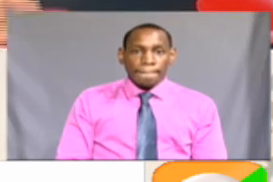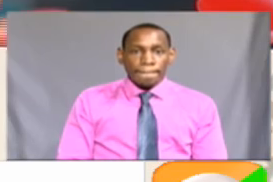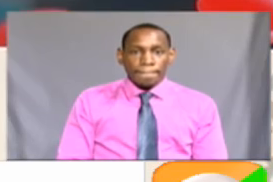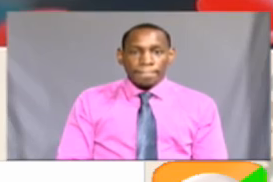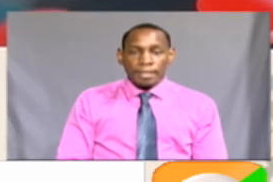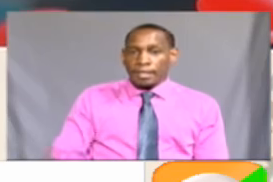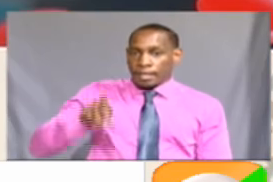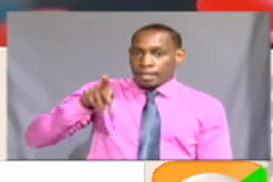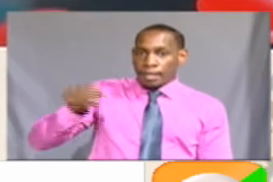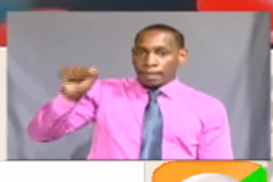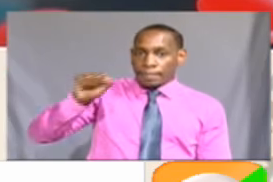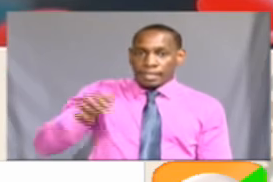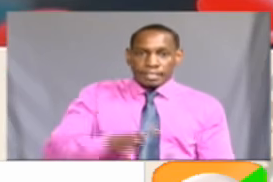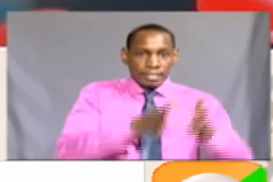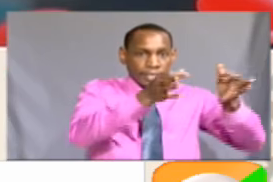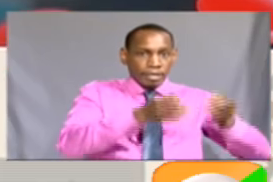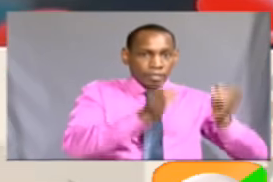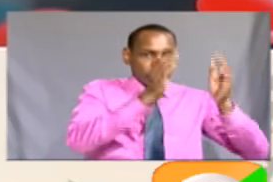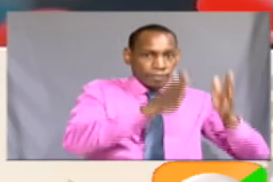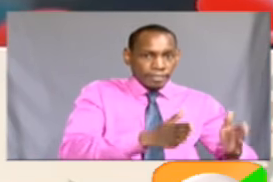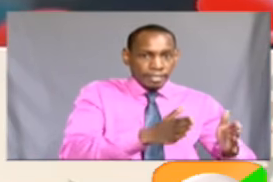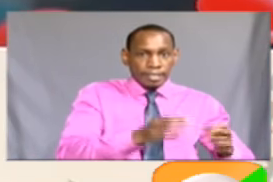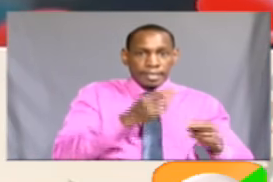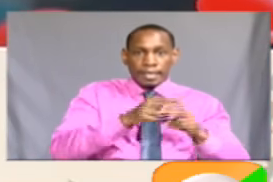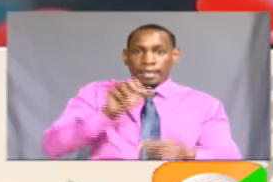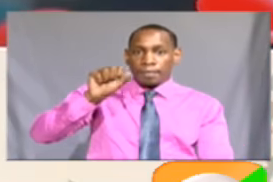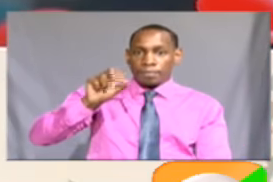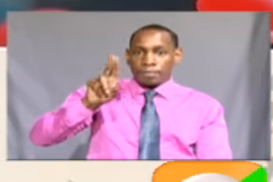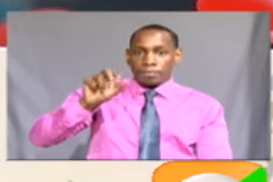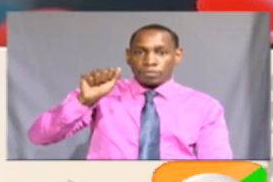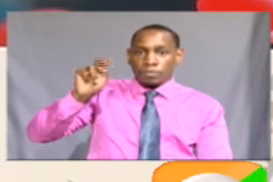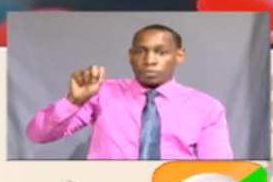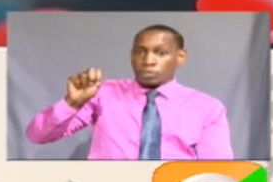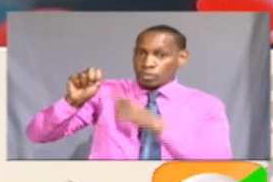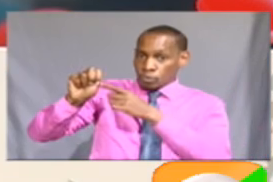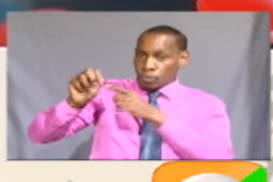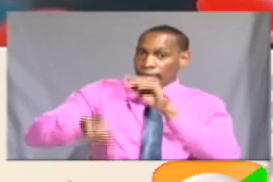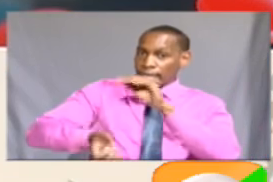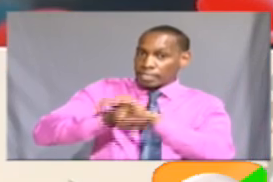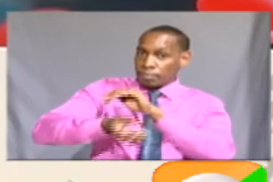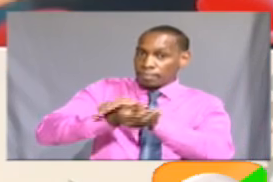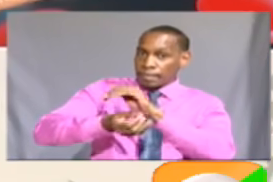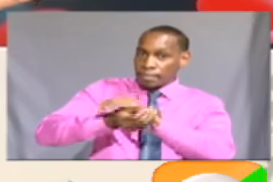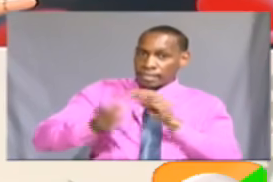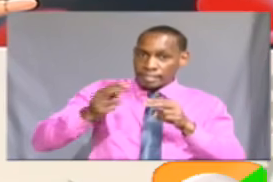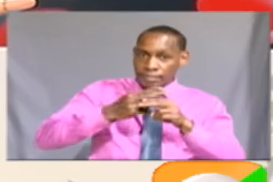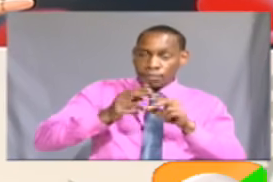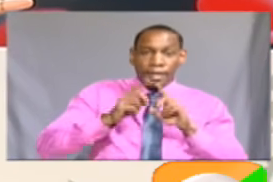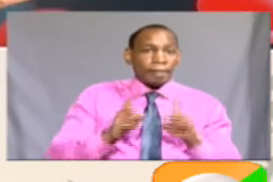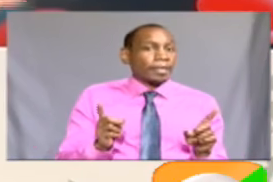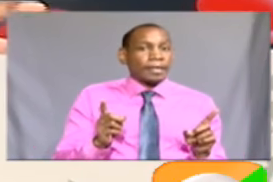the PS, who's the accounting officer, Susan Mushashe, will give some explanations in the coming days.